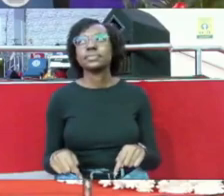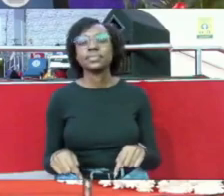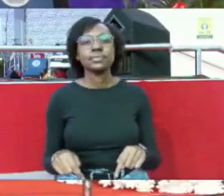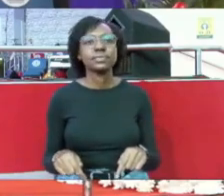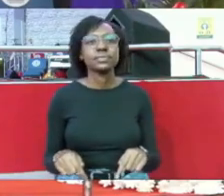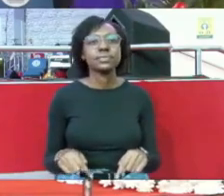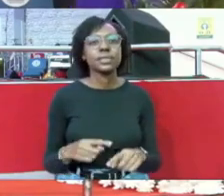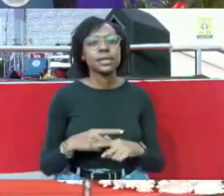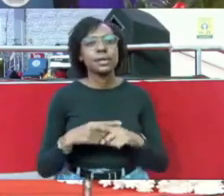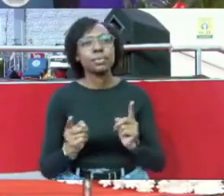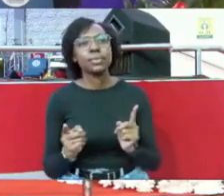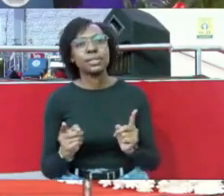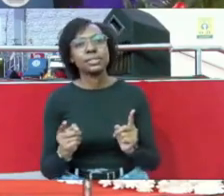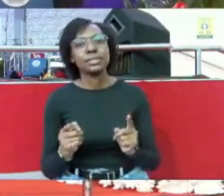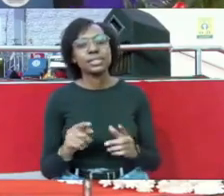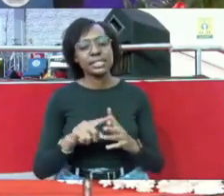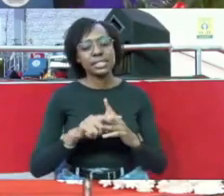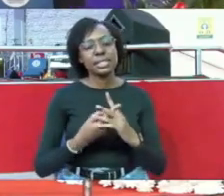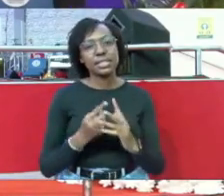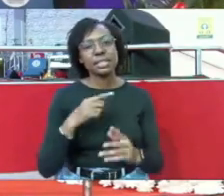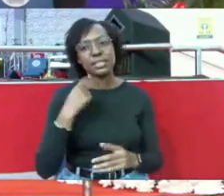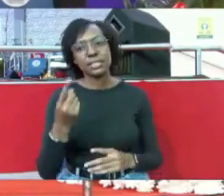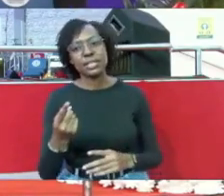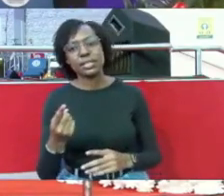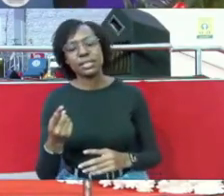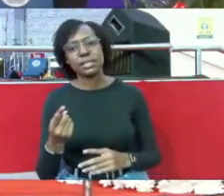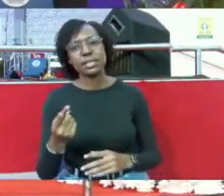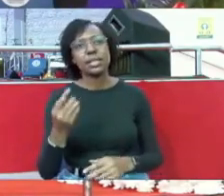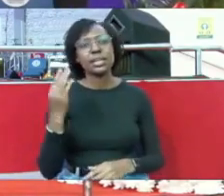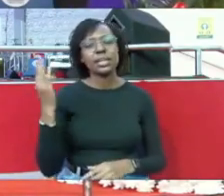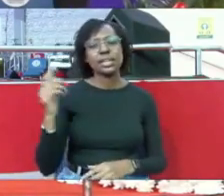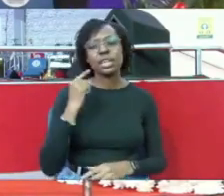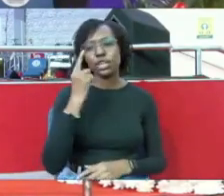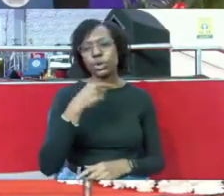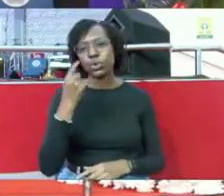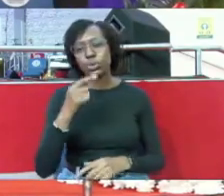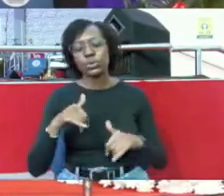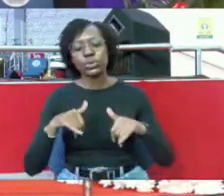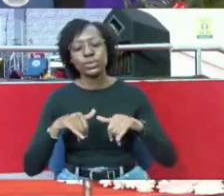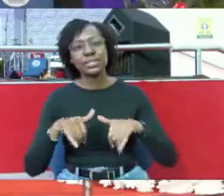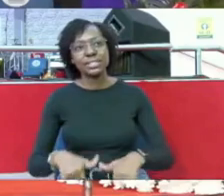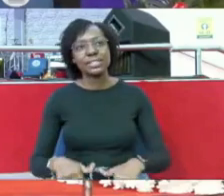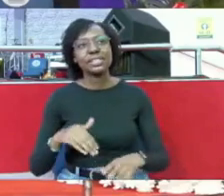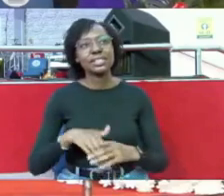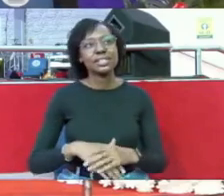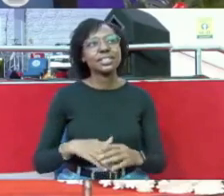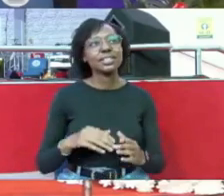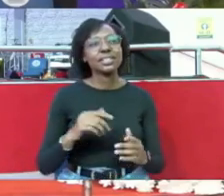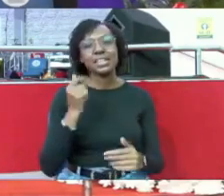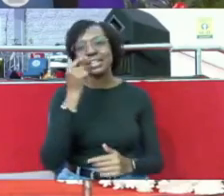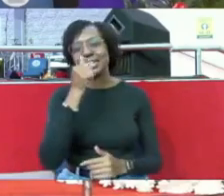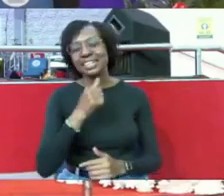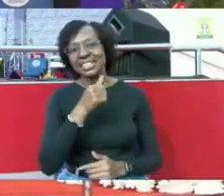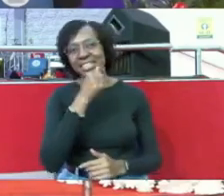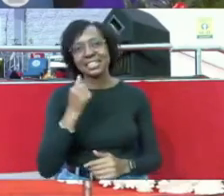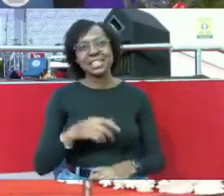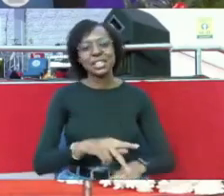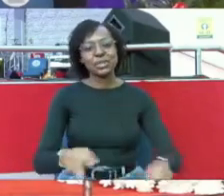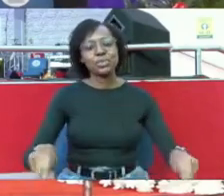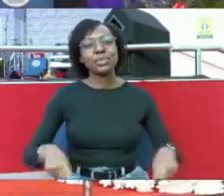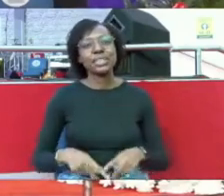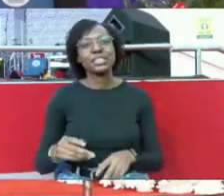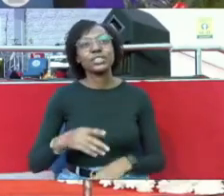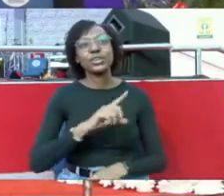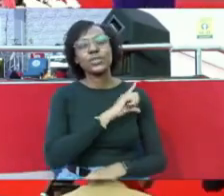But he begins by saying that he who dwells in the secret place of the Most High shall abide under the